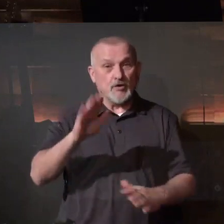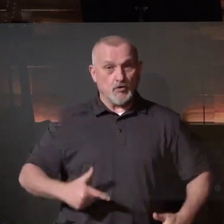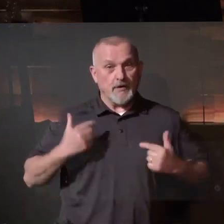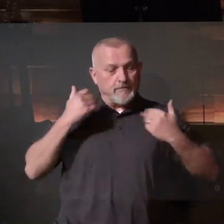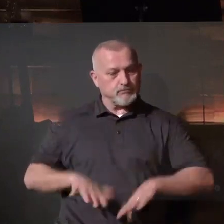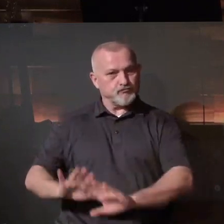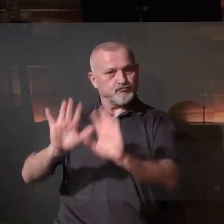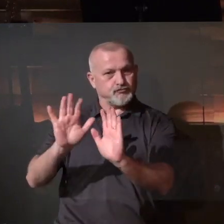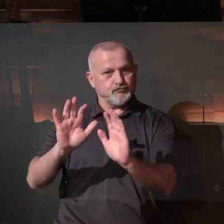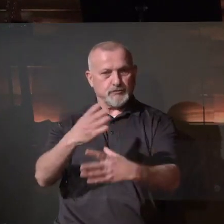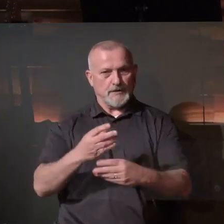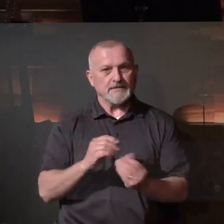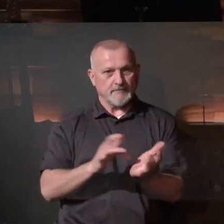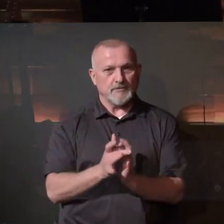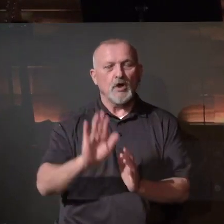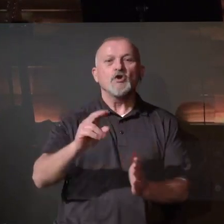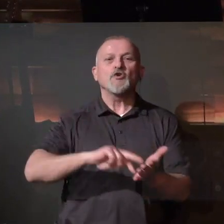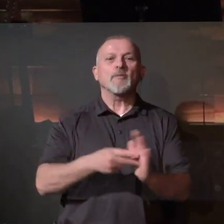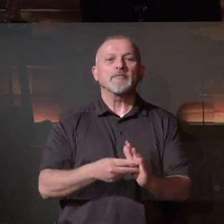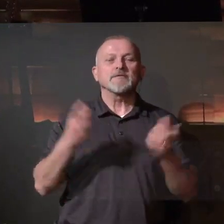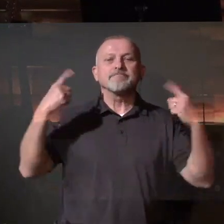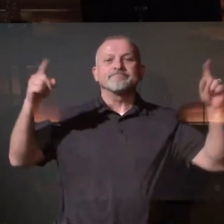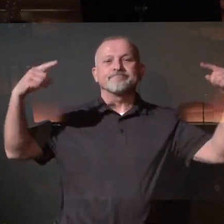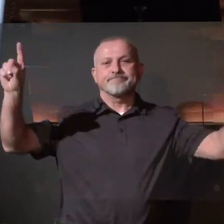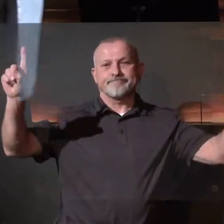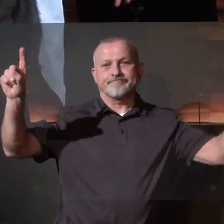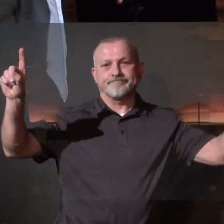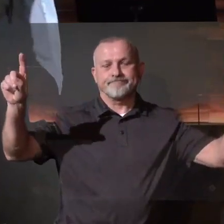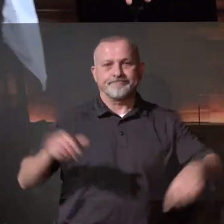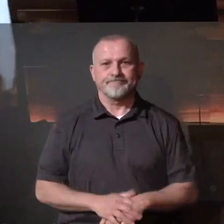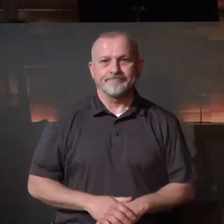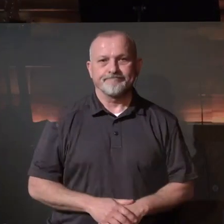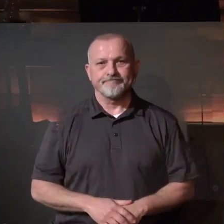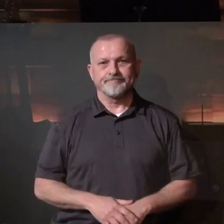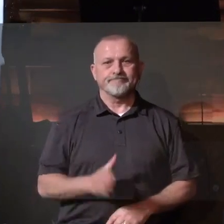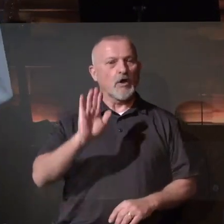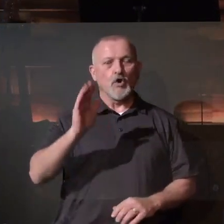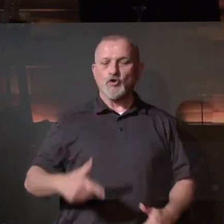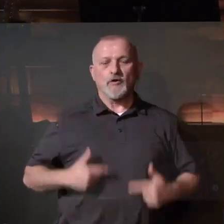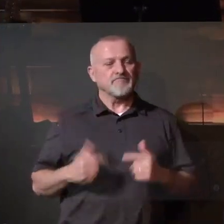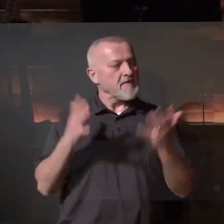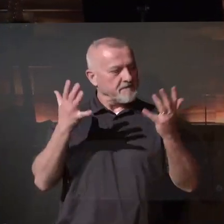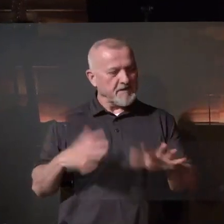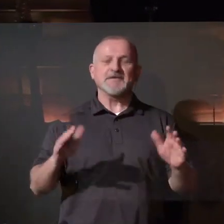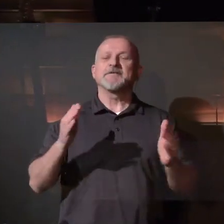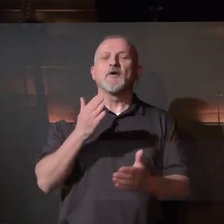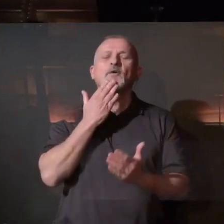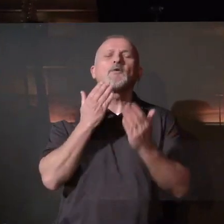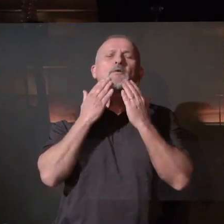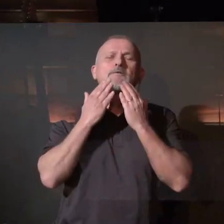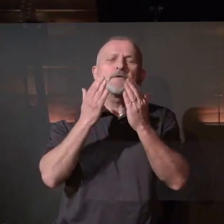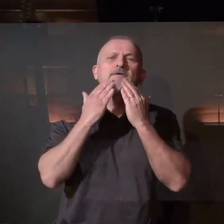life to Jesus, your purpose has been fulfilled. Your purpose has been accomplished in your life. I'm finished. I'm done. Thank